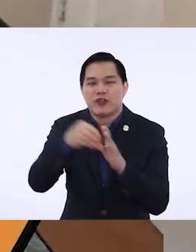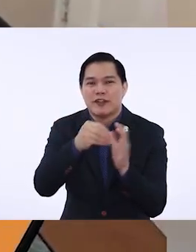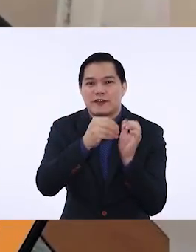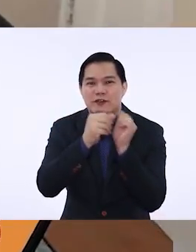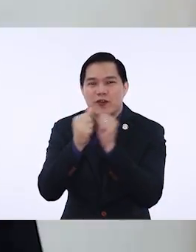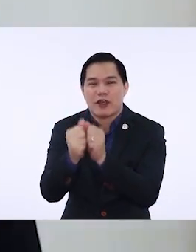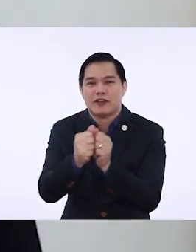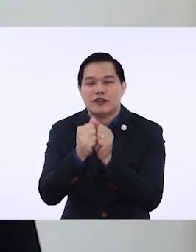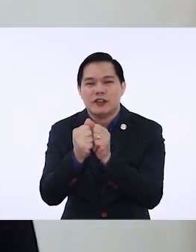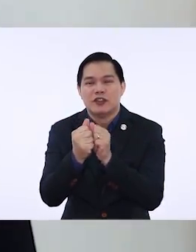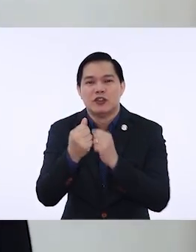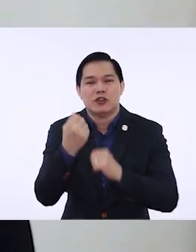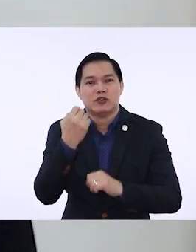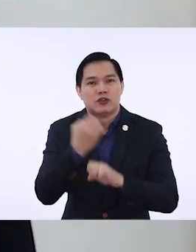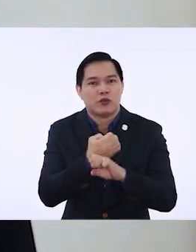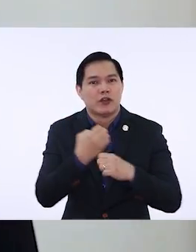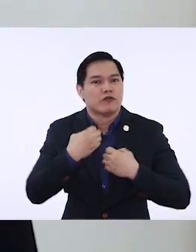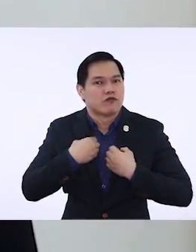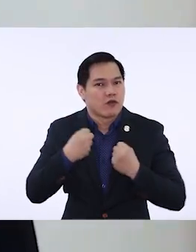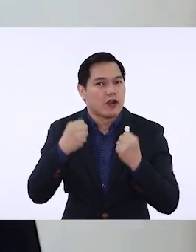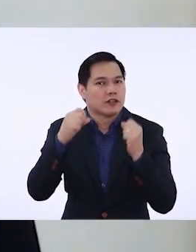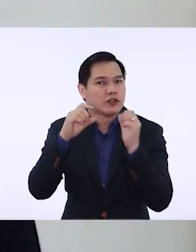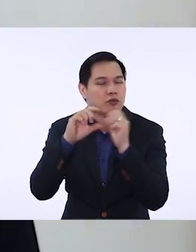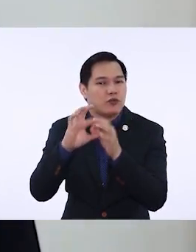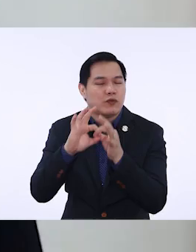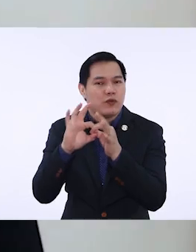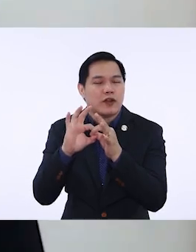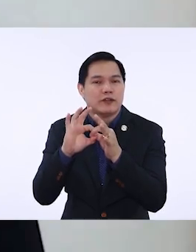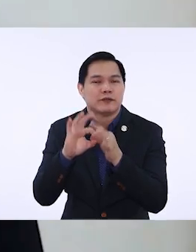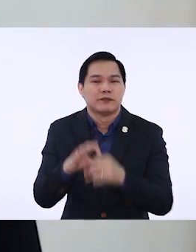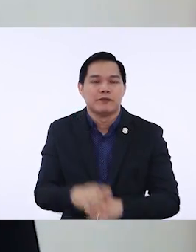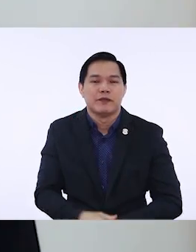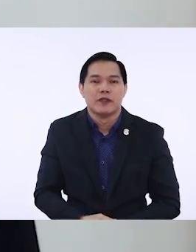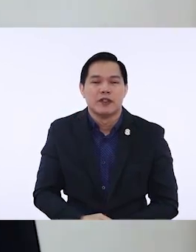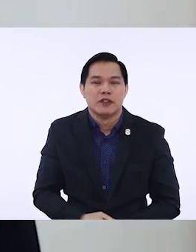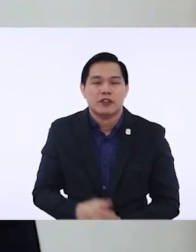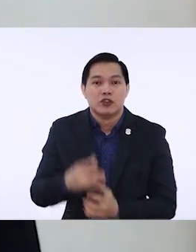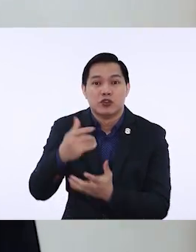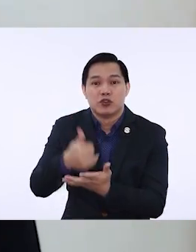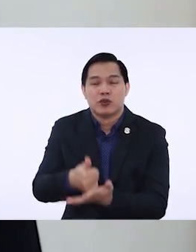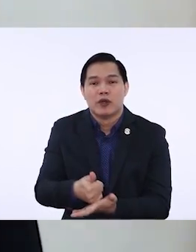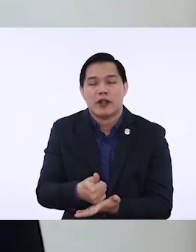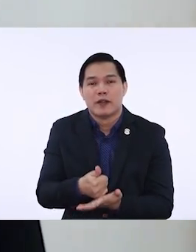together, to strengthen our bonds with one another, to help